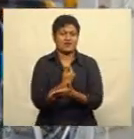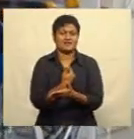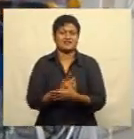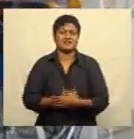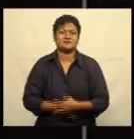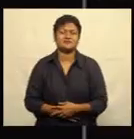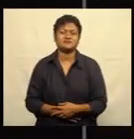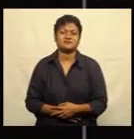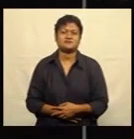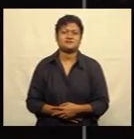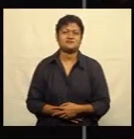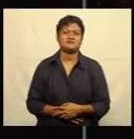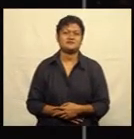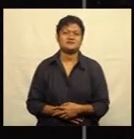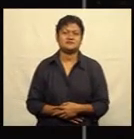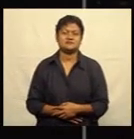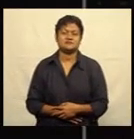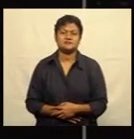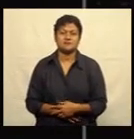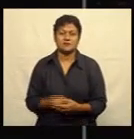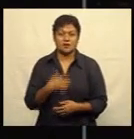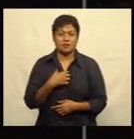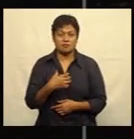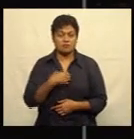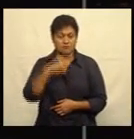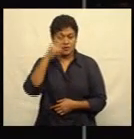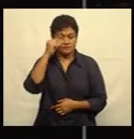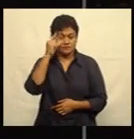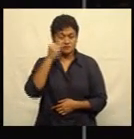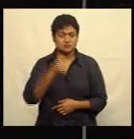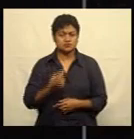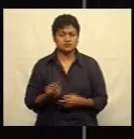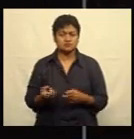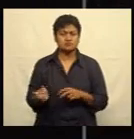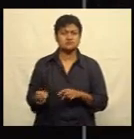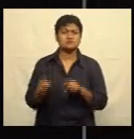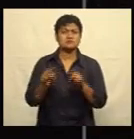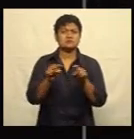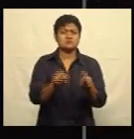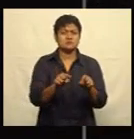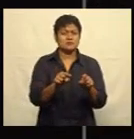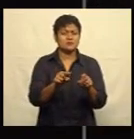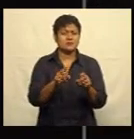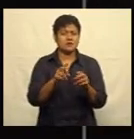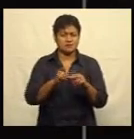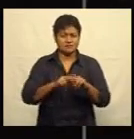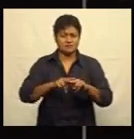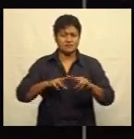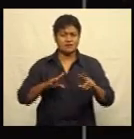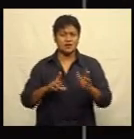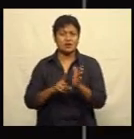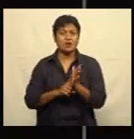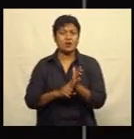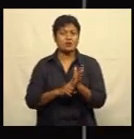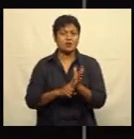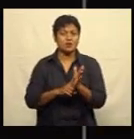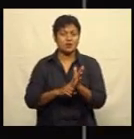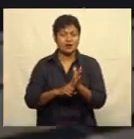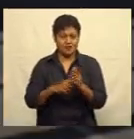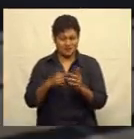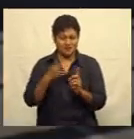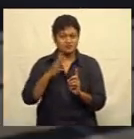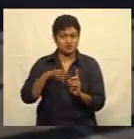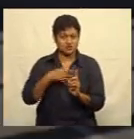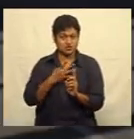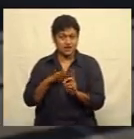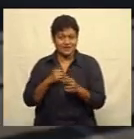FBC News. And more Fijians who attended the funeral at Tavakumbu in Lautoka over the weekend have been screened. Around